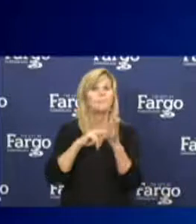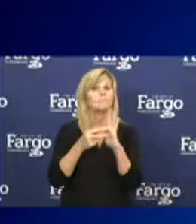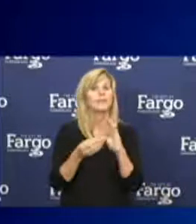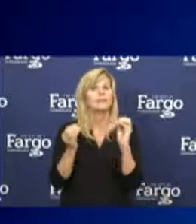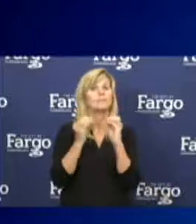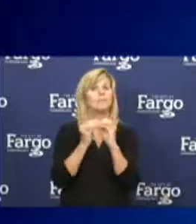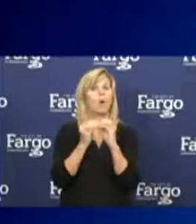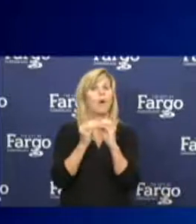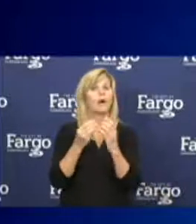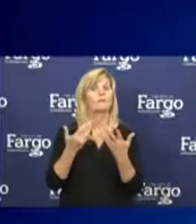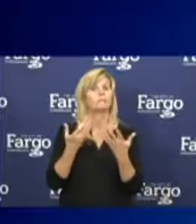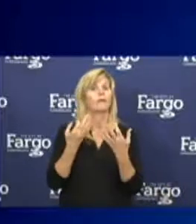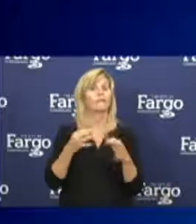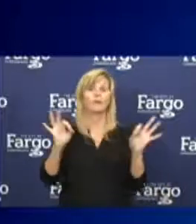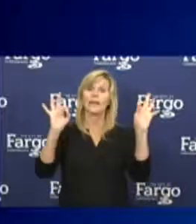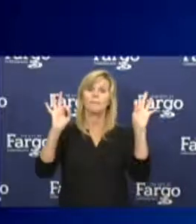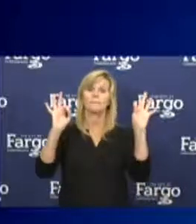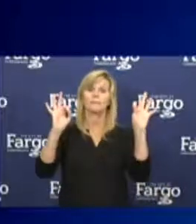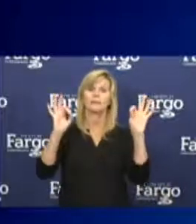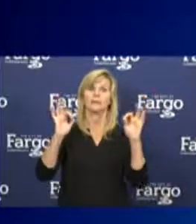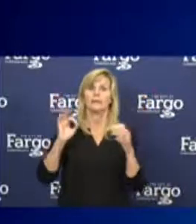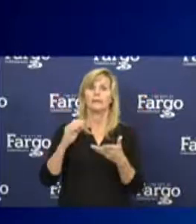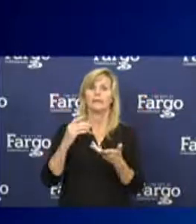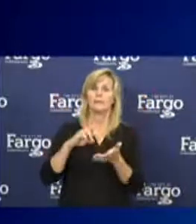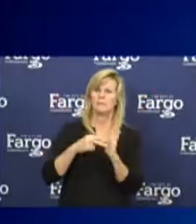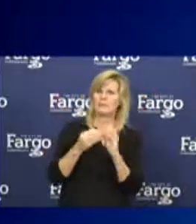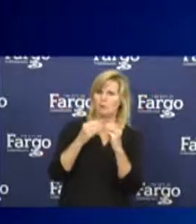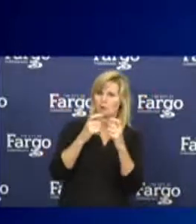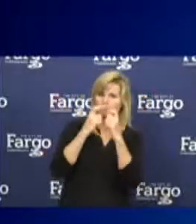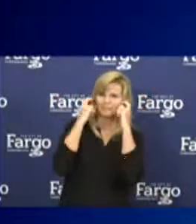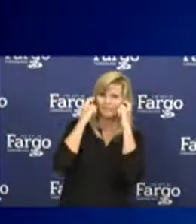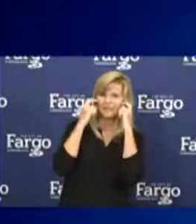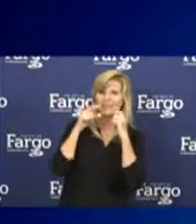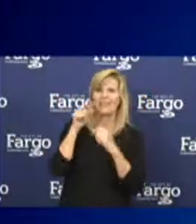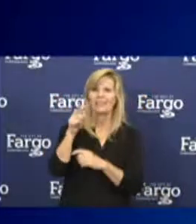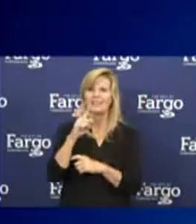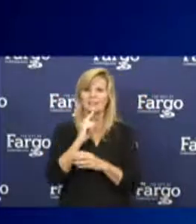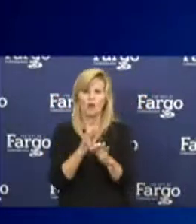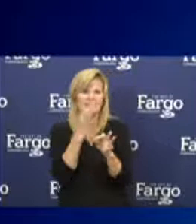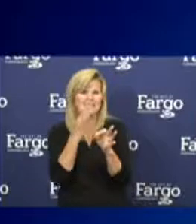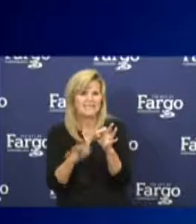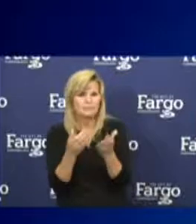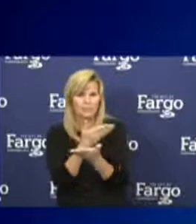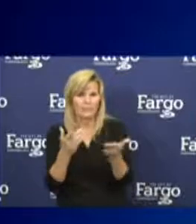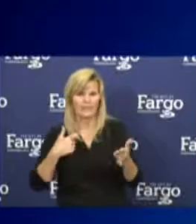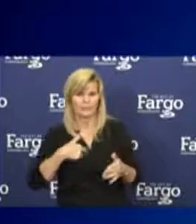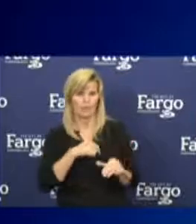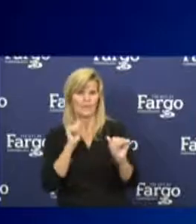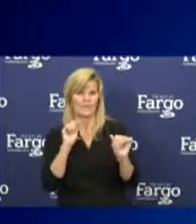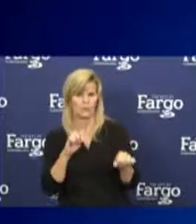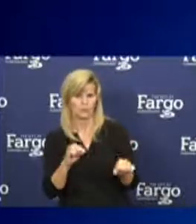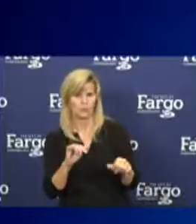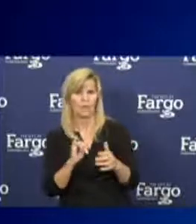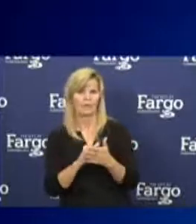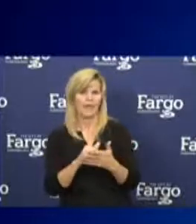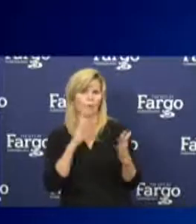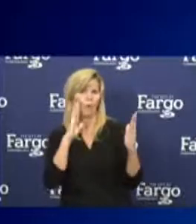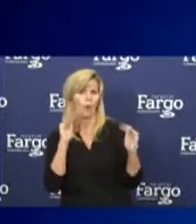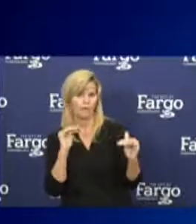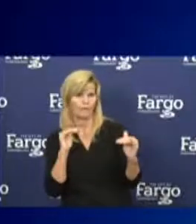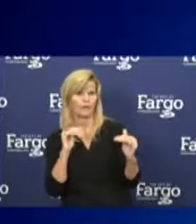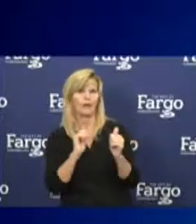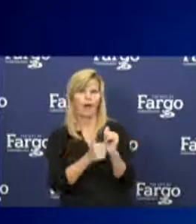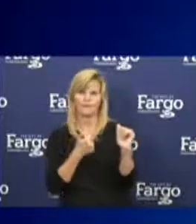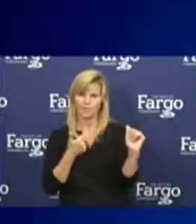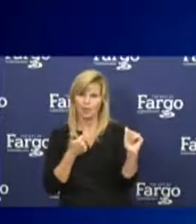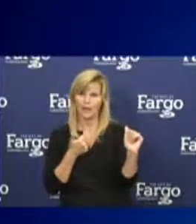that these seem like imposing strictures on us, but these are the relatively simple measures that allow us to hopefully